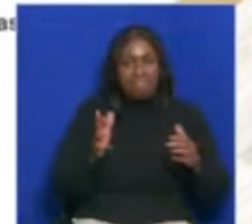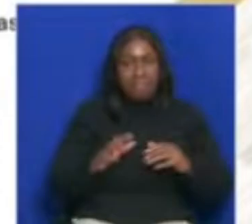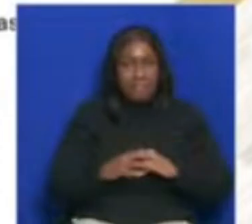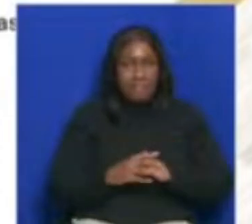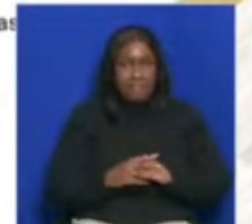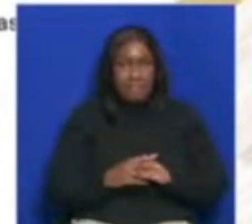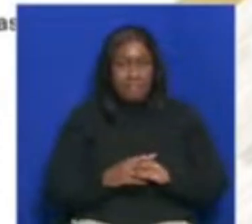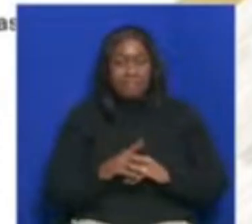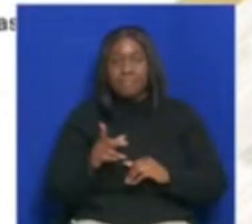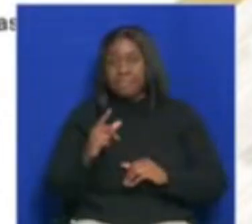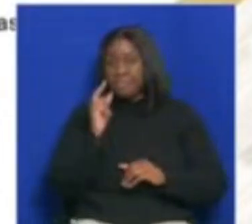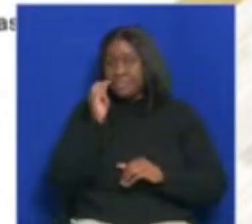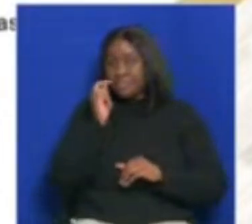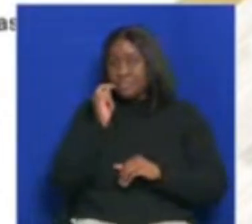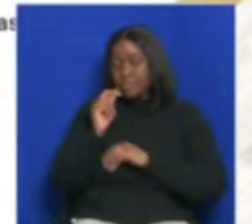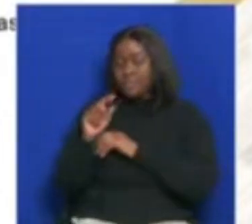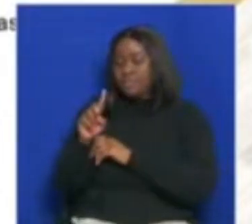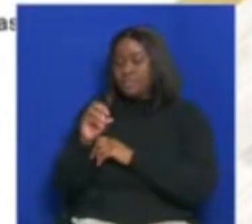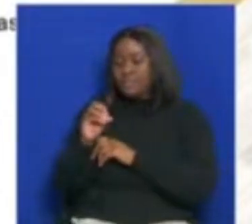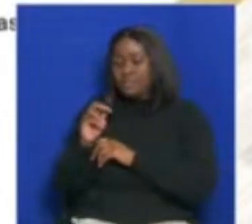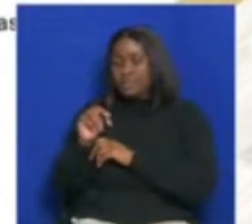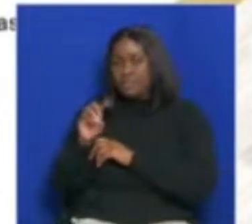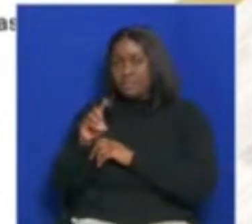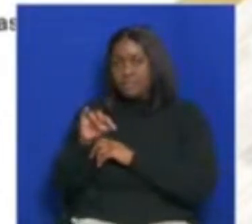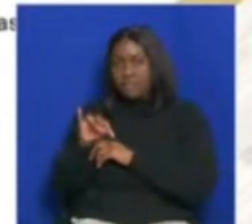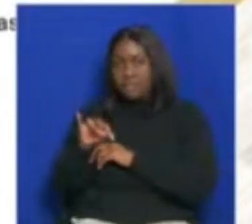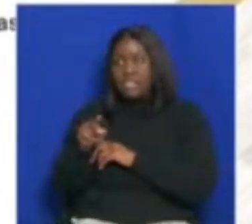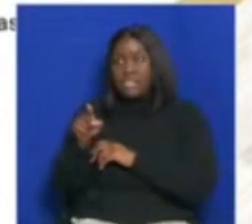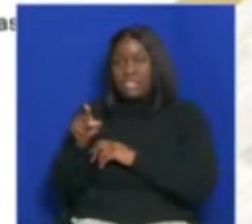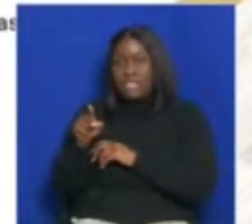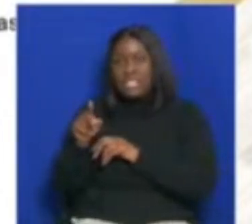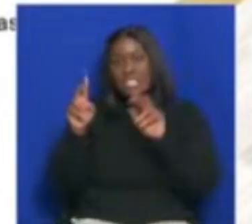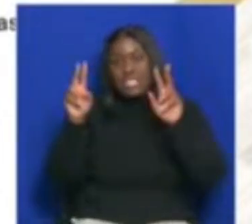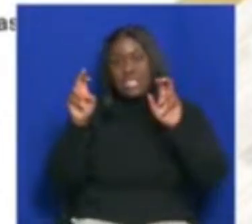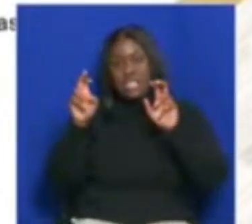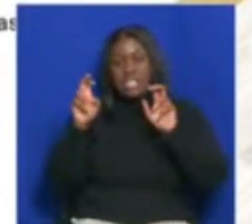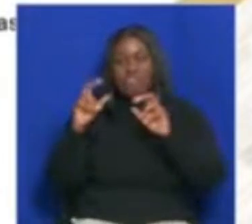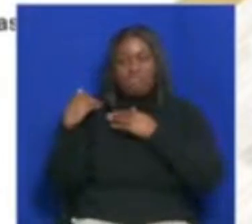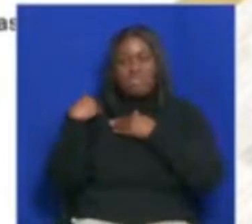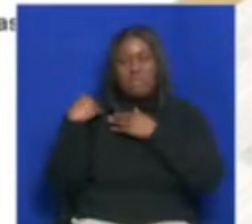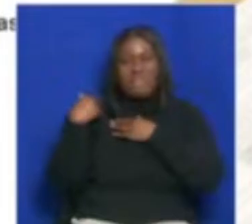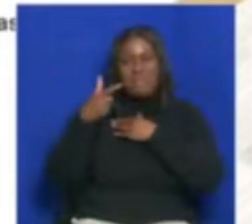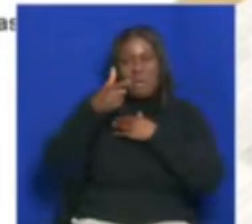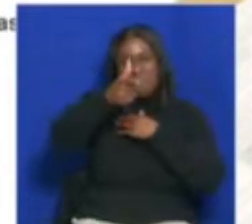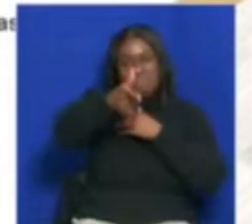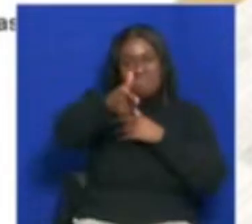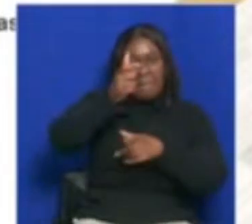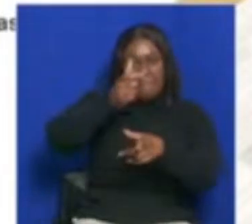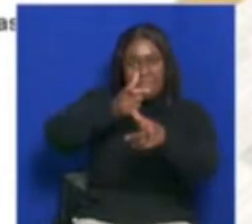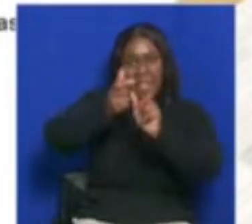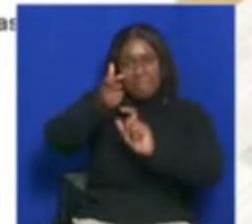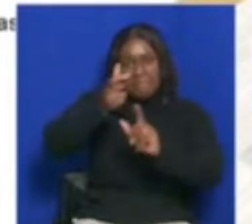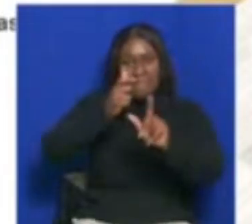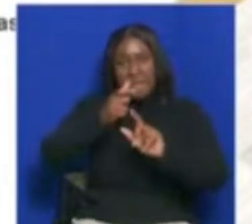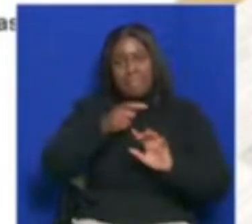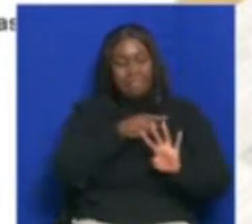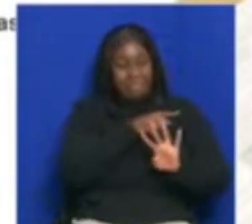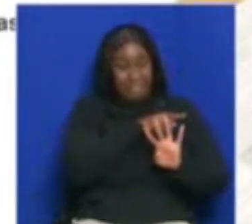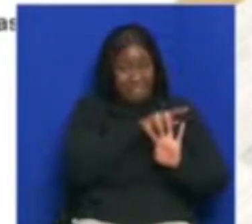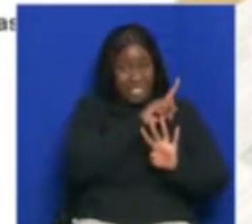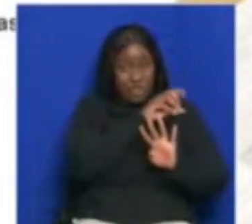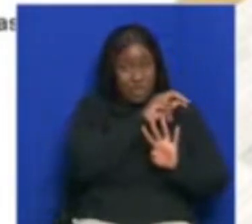was alleged to be an inkabi or hitman. The 4 other men killed in the incident was Bevan